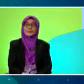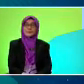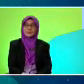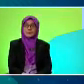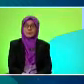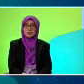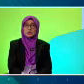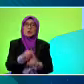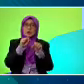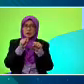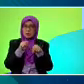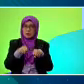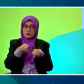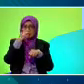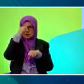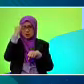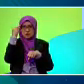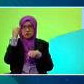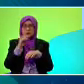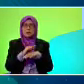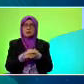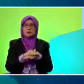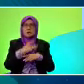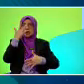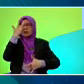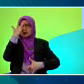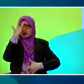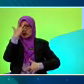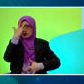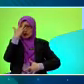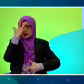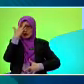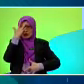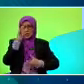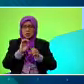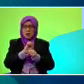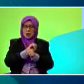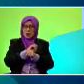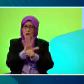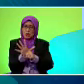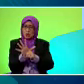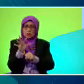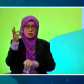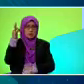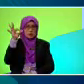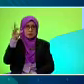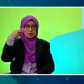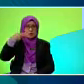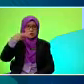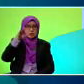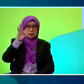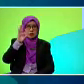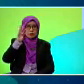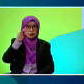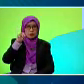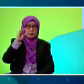Virus can cause endemic diseases such as COVID-19, HFMD,